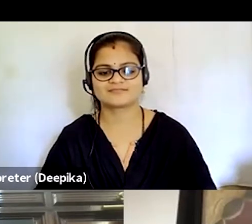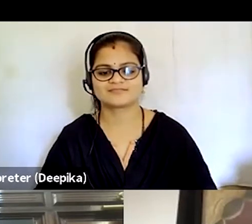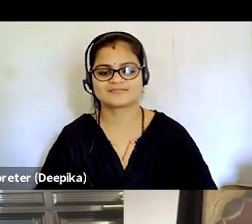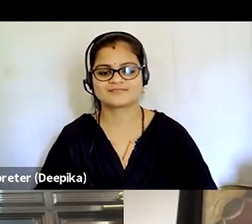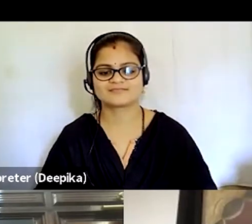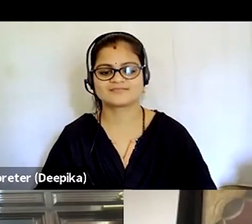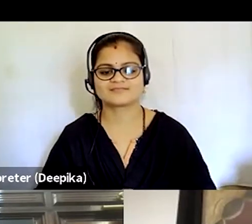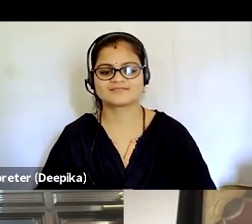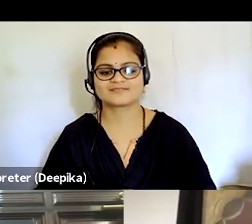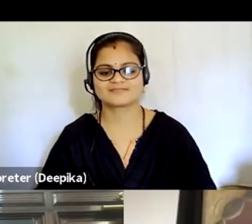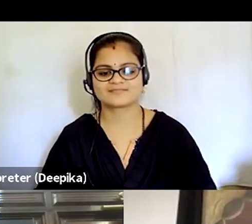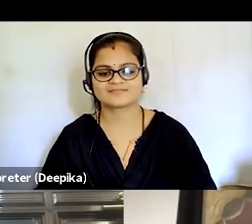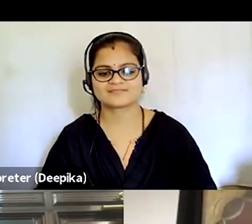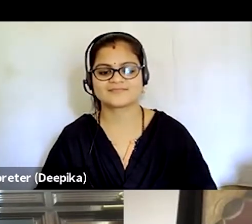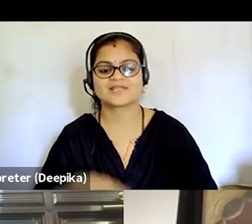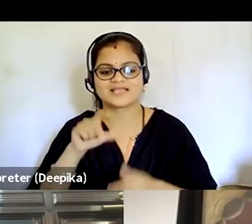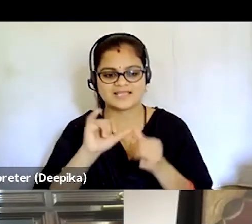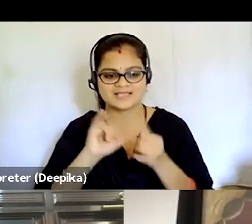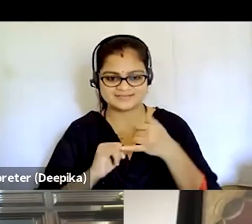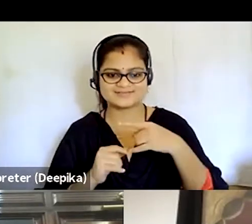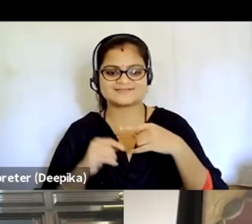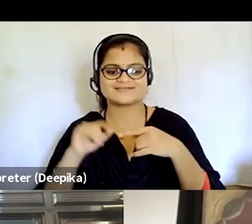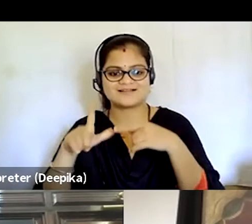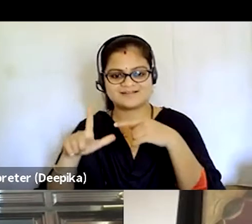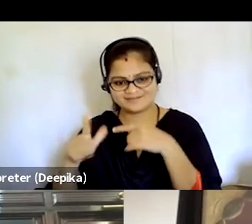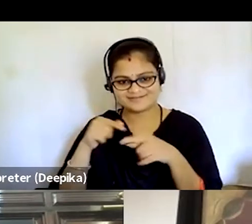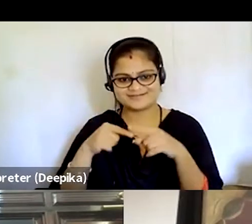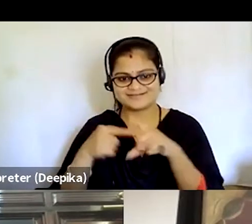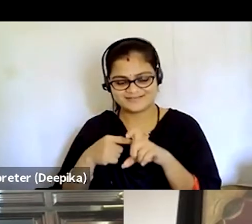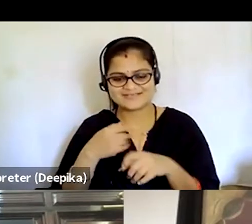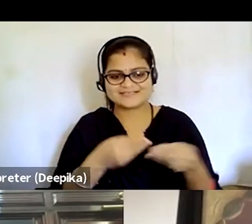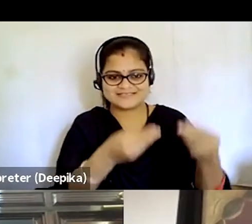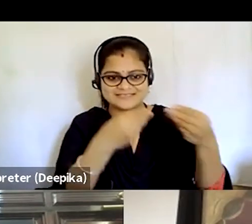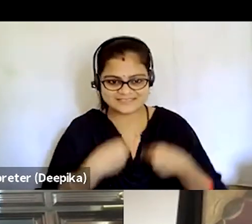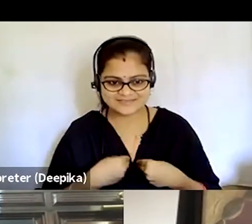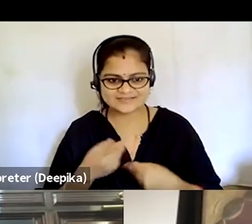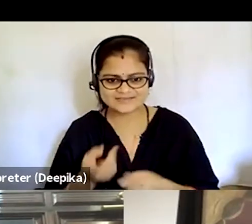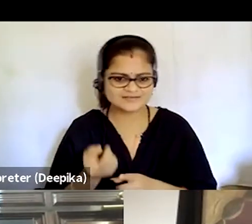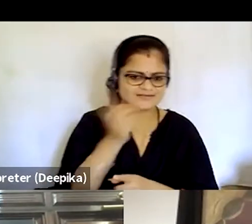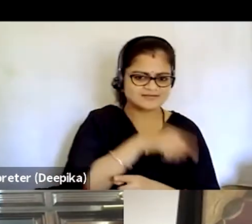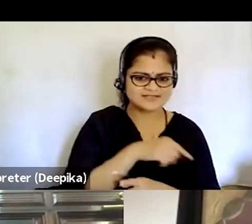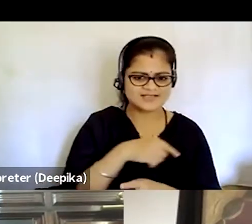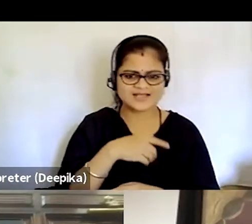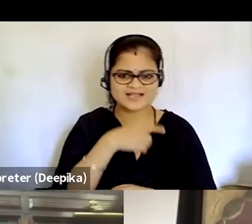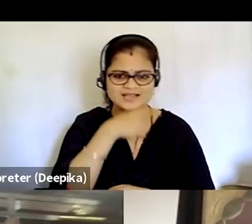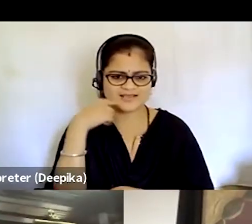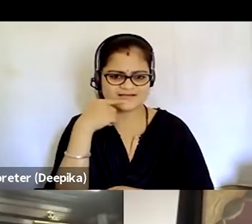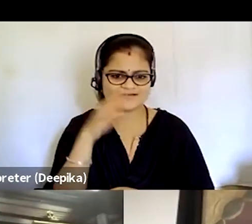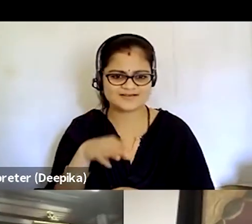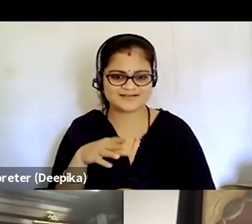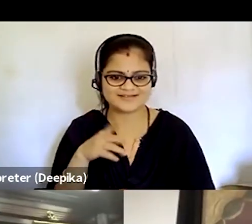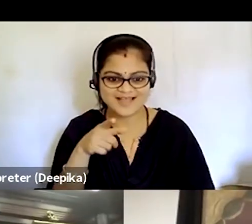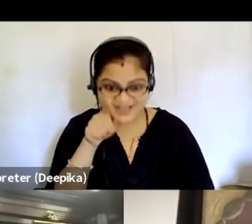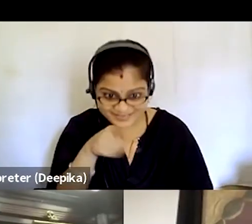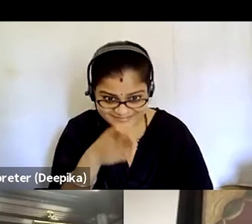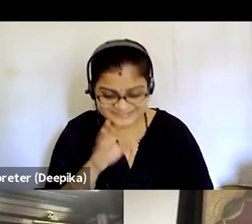the other Stratocaster. Yeah. Oh, lovely. In fact, I can see one right behind you, the red one. That's the. Oh, that's the